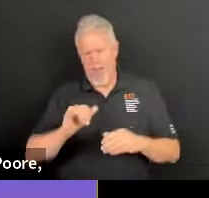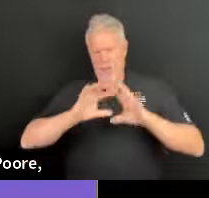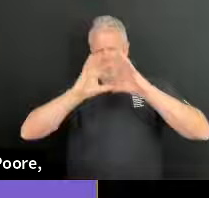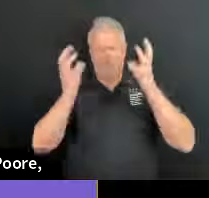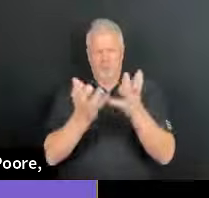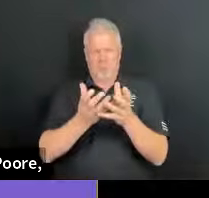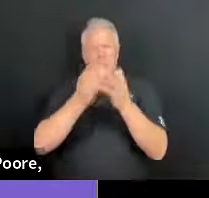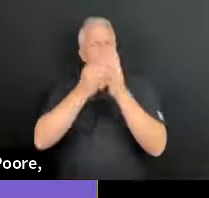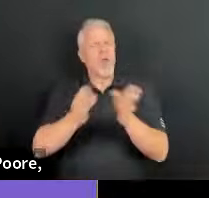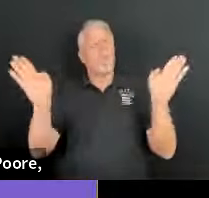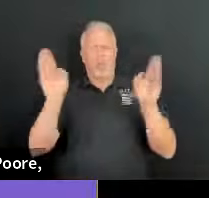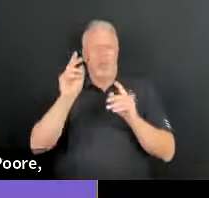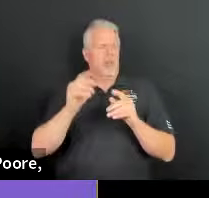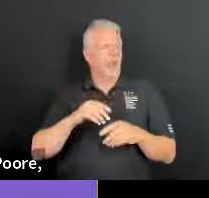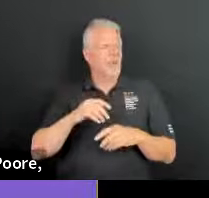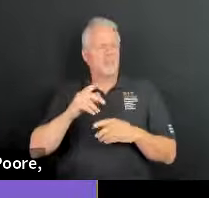So